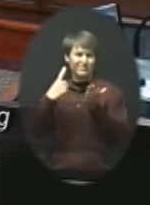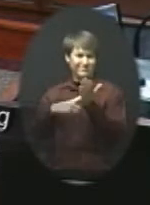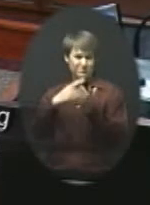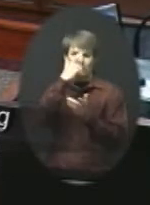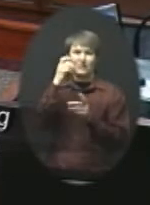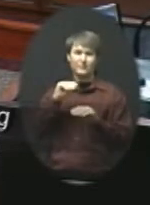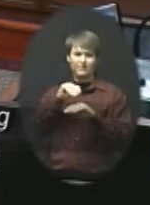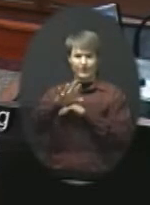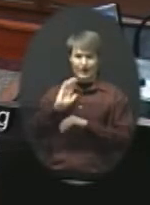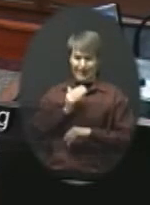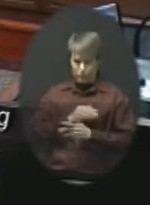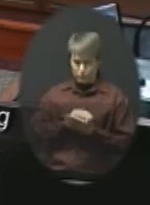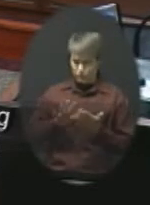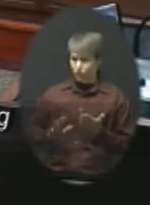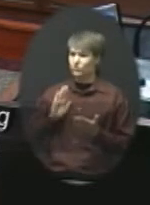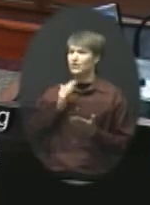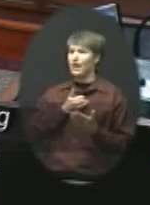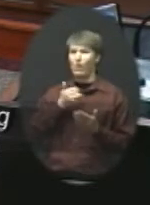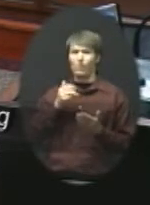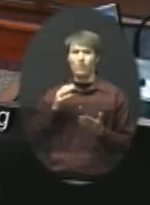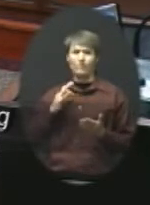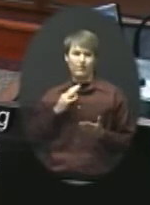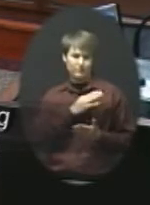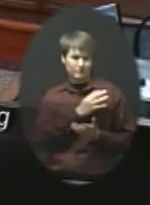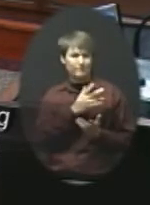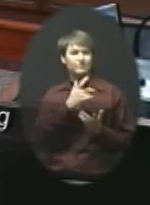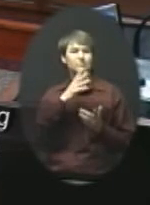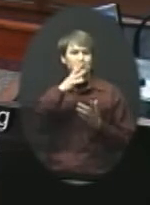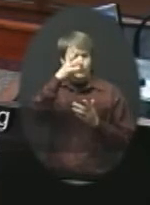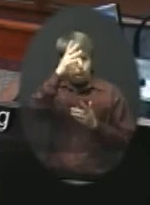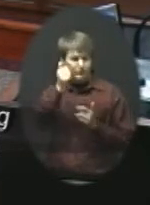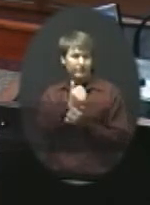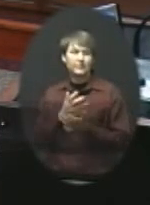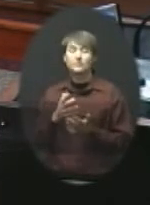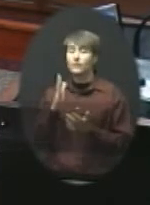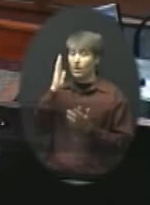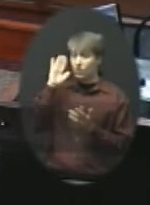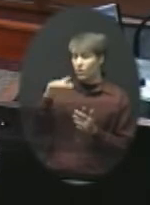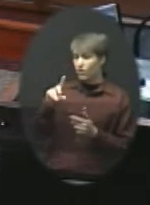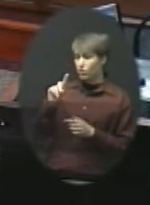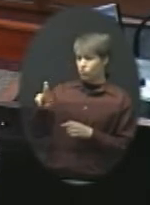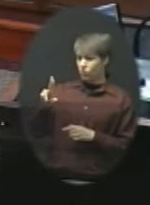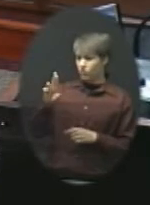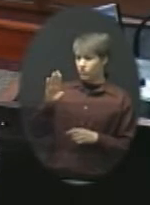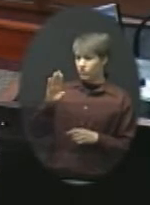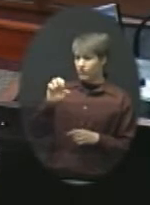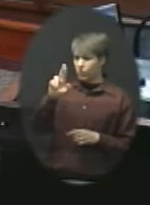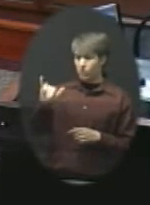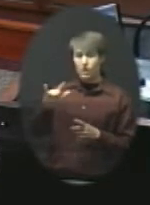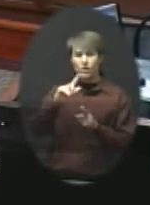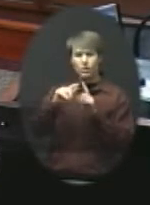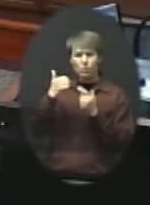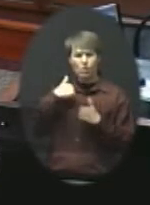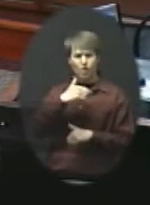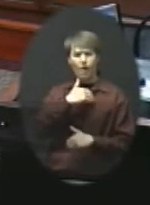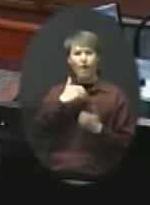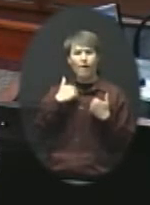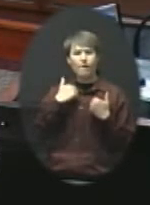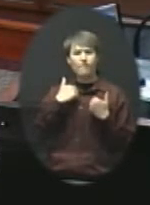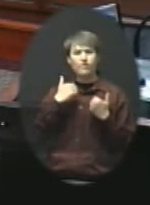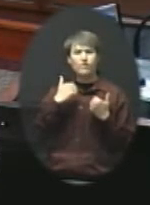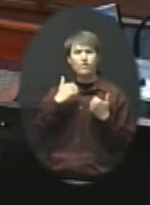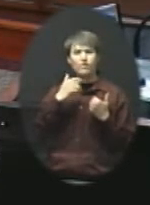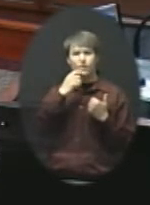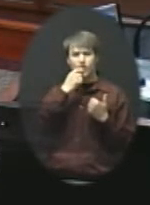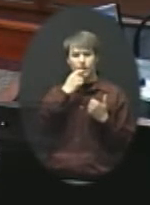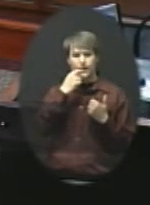affecting our students and our faculty and our parents and things such as that. I know, Dr. Berry, we had the joint session, and we did